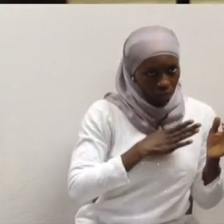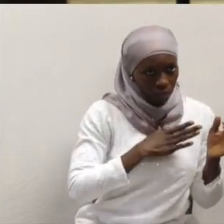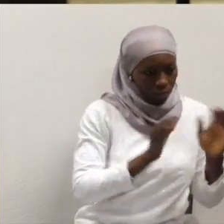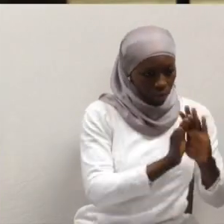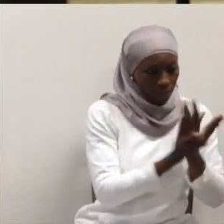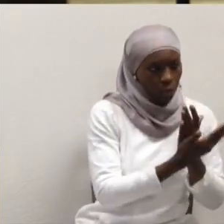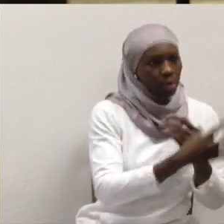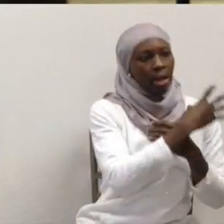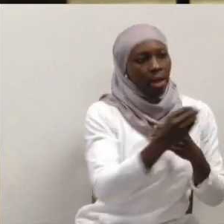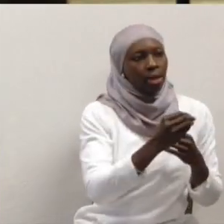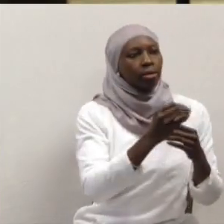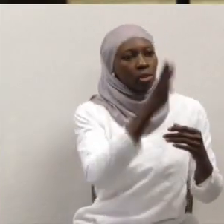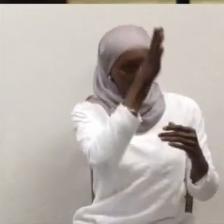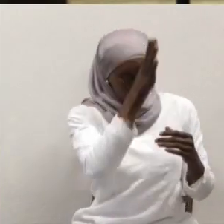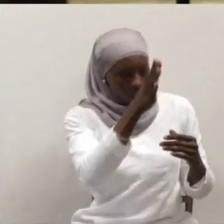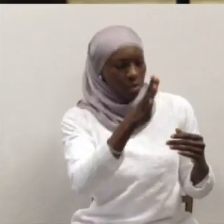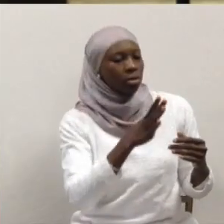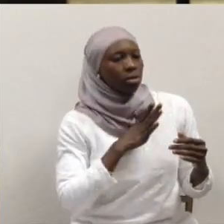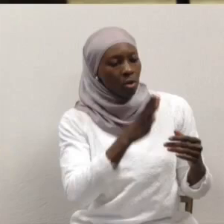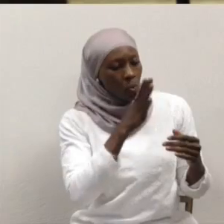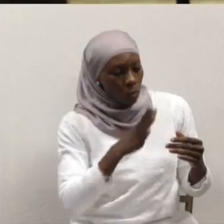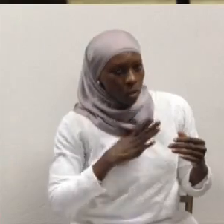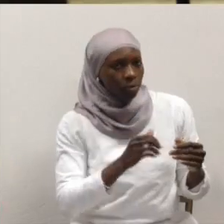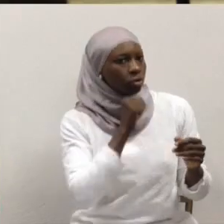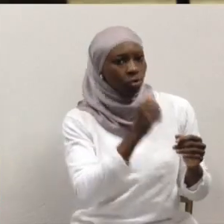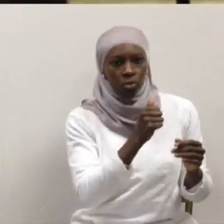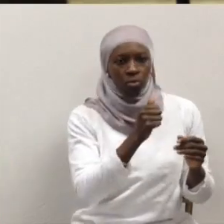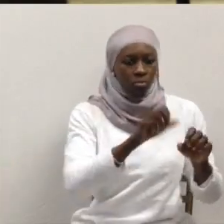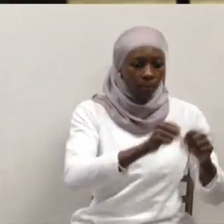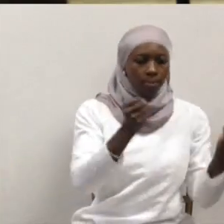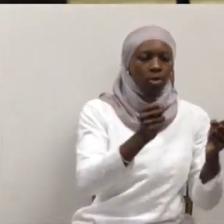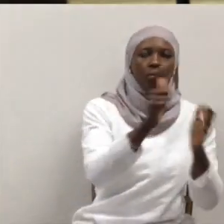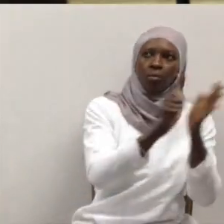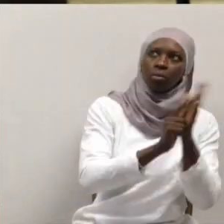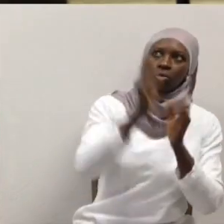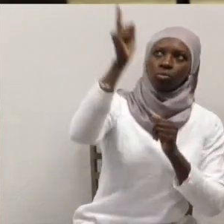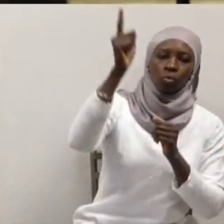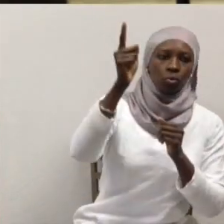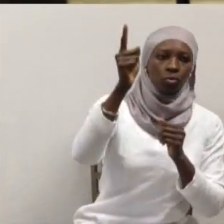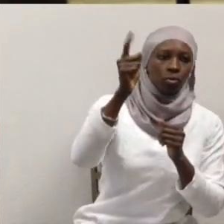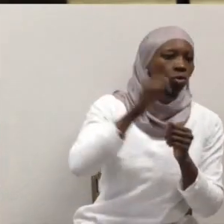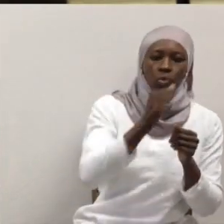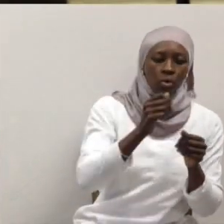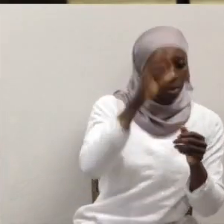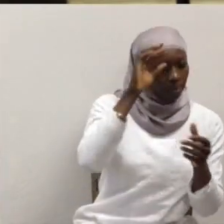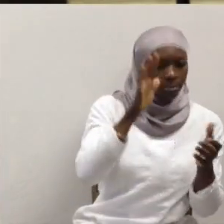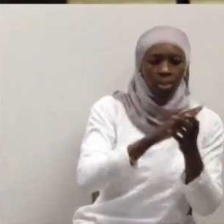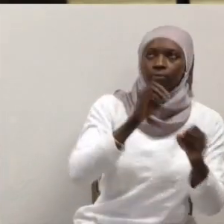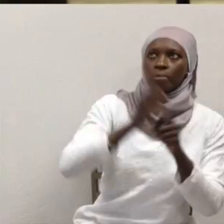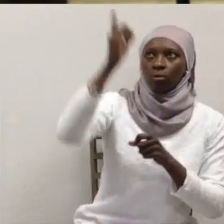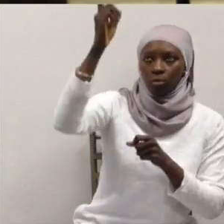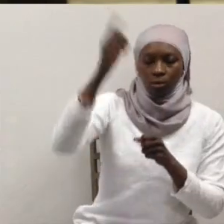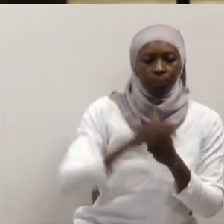those who assume about Allah an assumption of evil nature. Upon them is a misfortune and evil